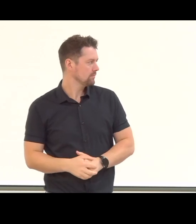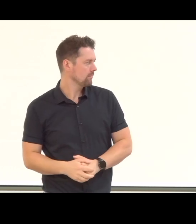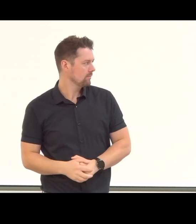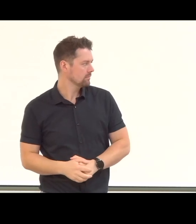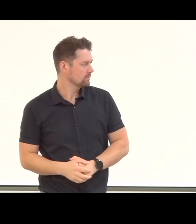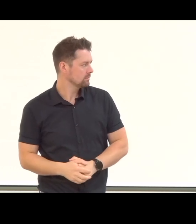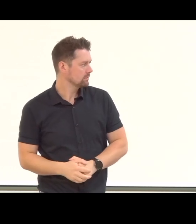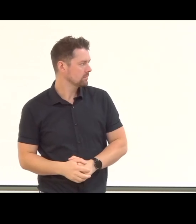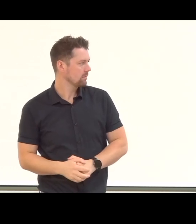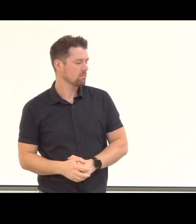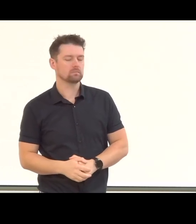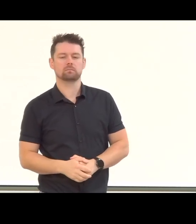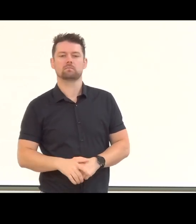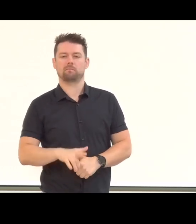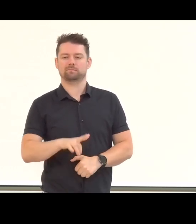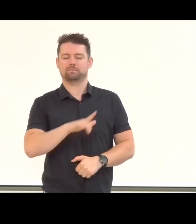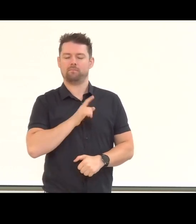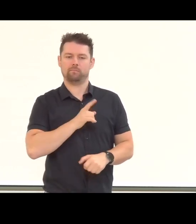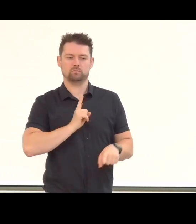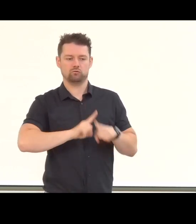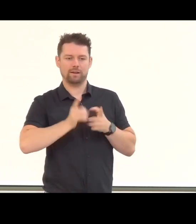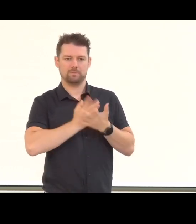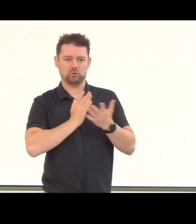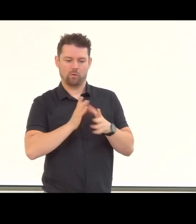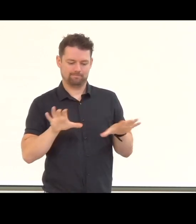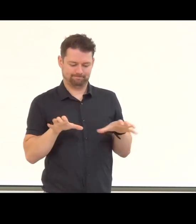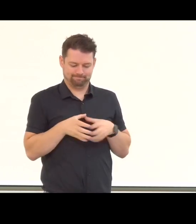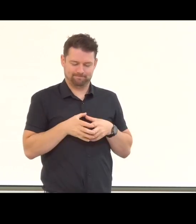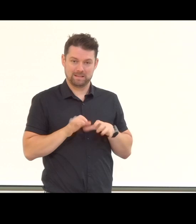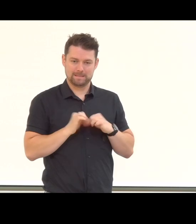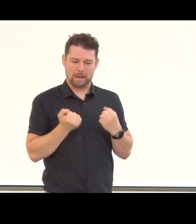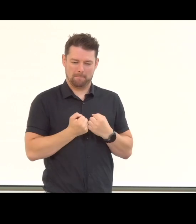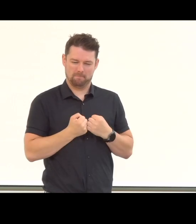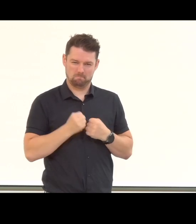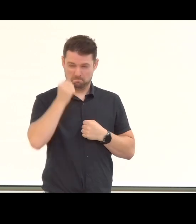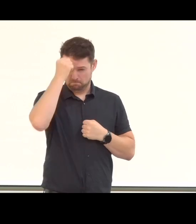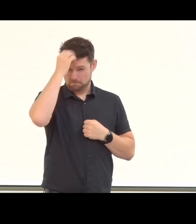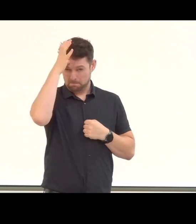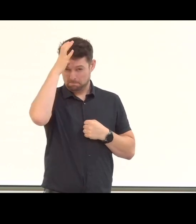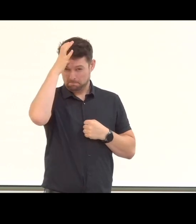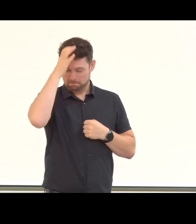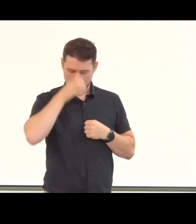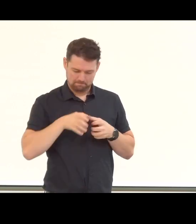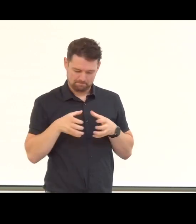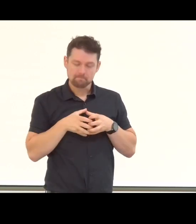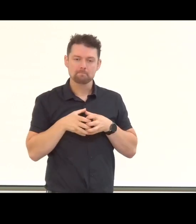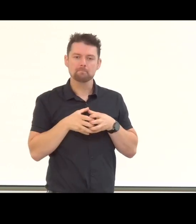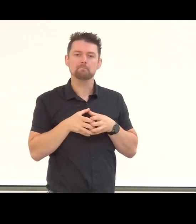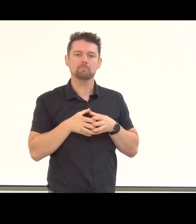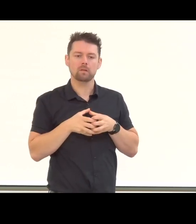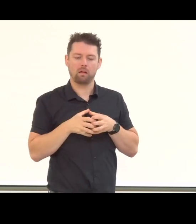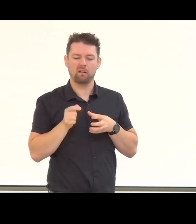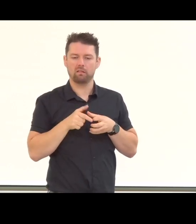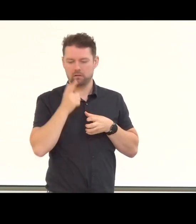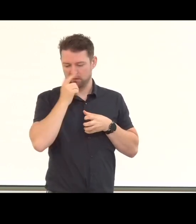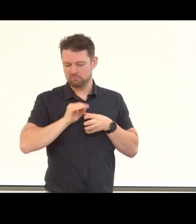this is like the way we try to keep like a core team of people that are somewhat experienced and trained to pass on the